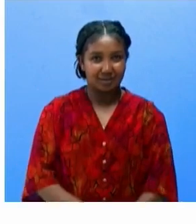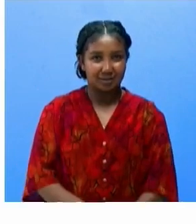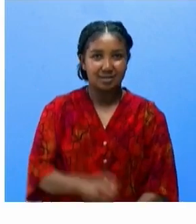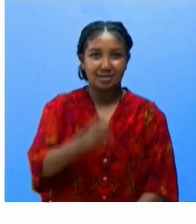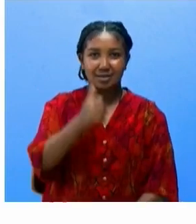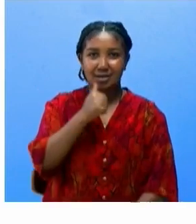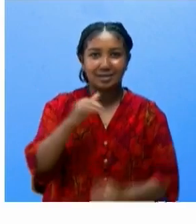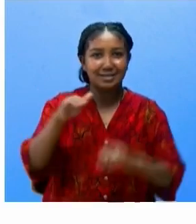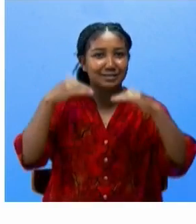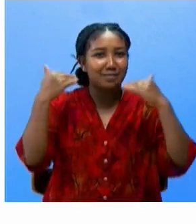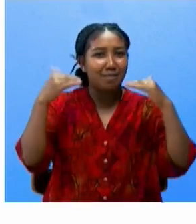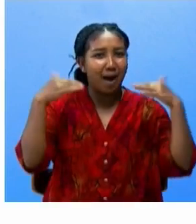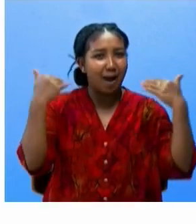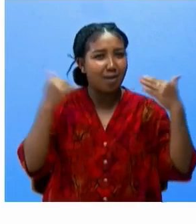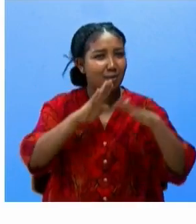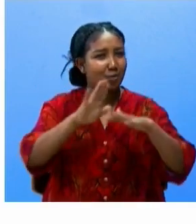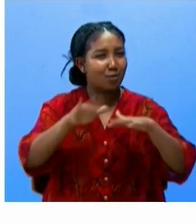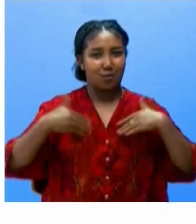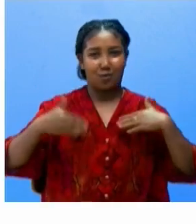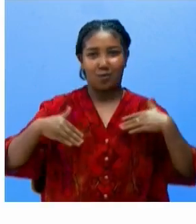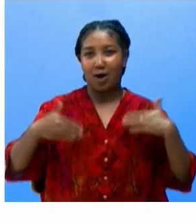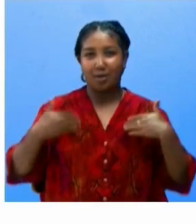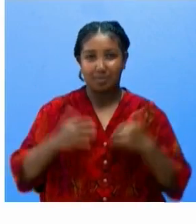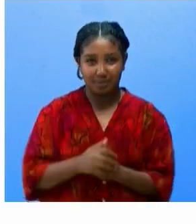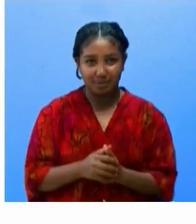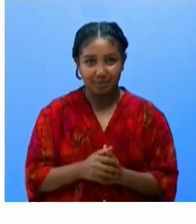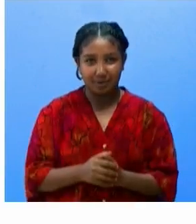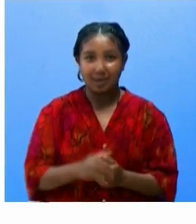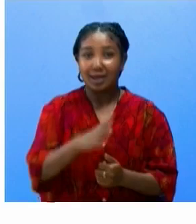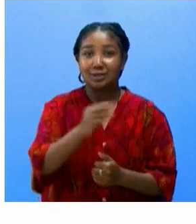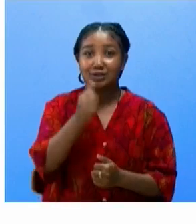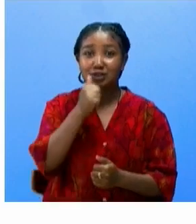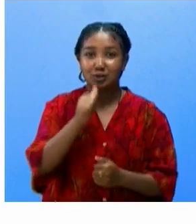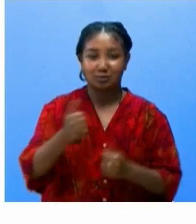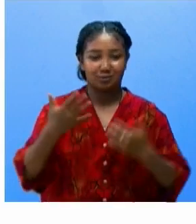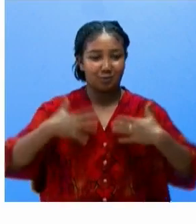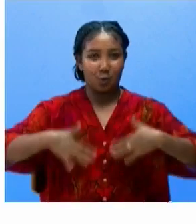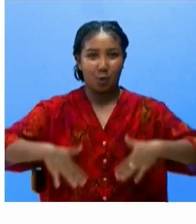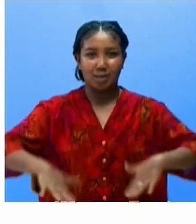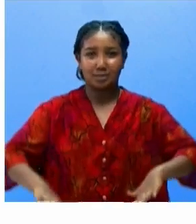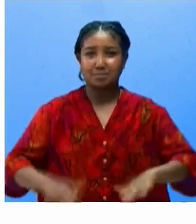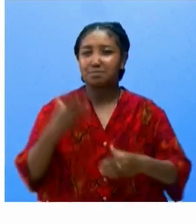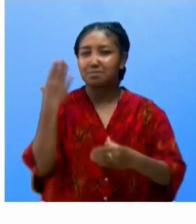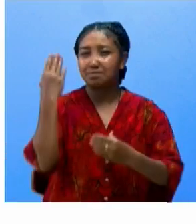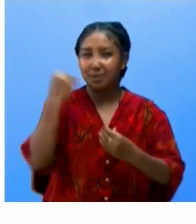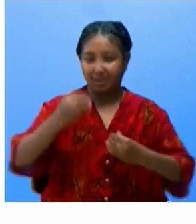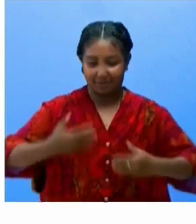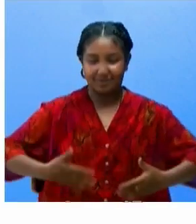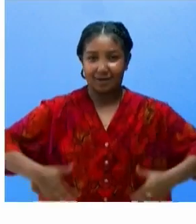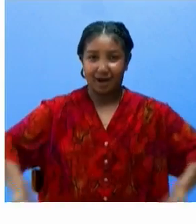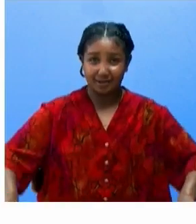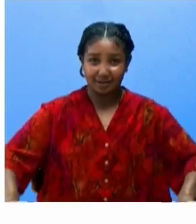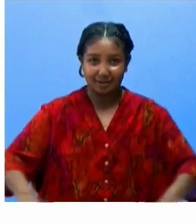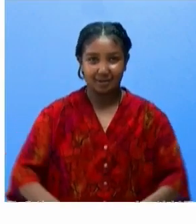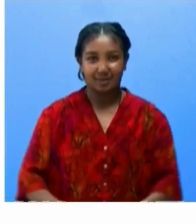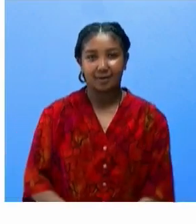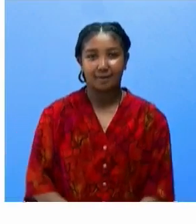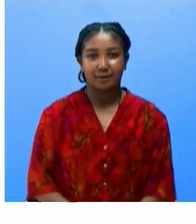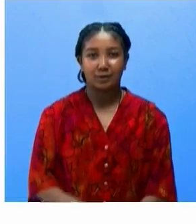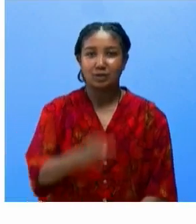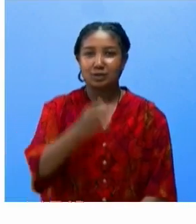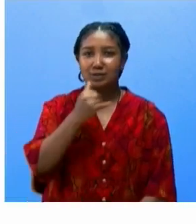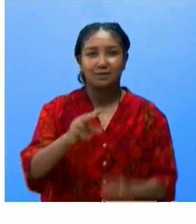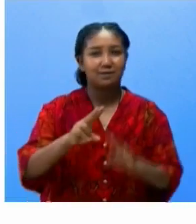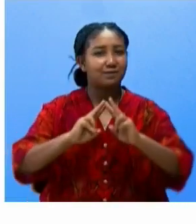Her smile is always warm, and she wears pretty dresses.